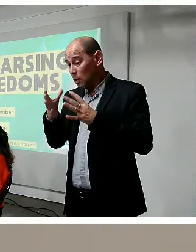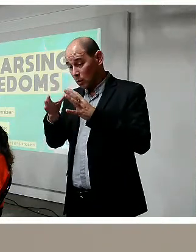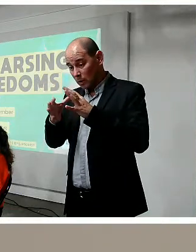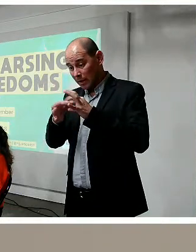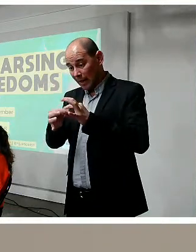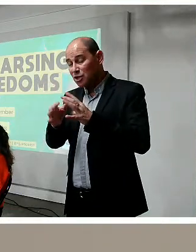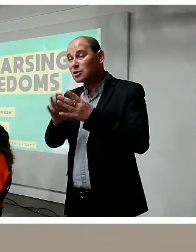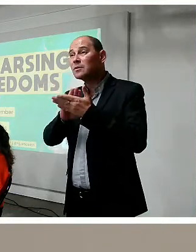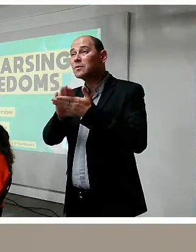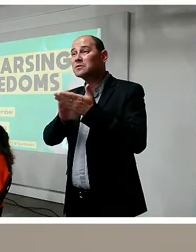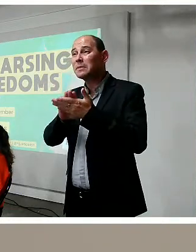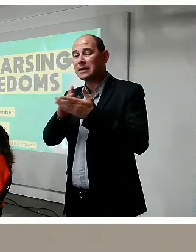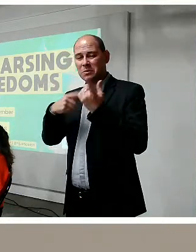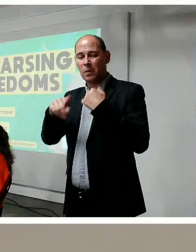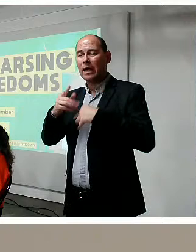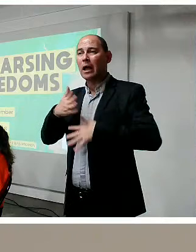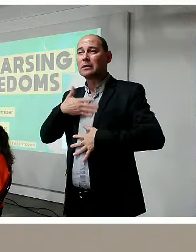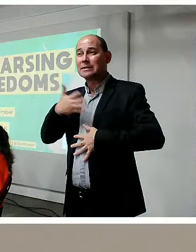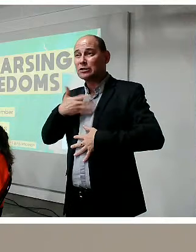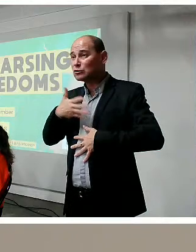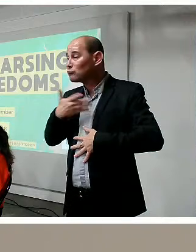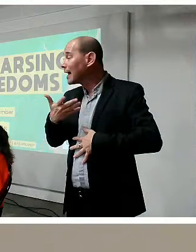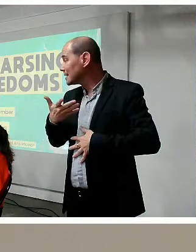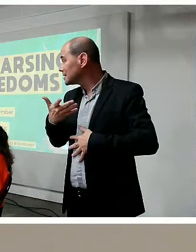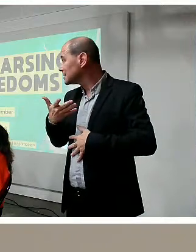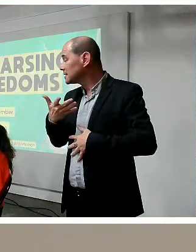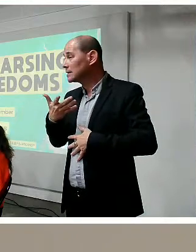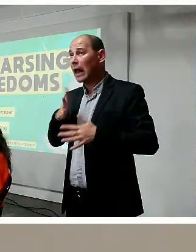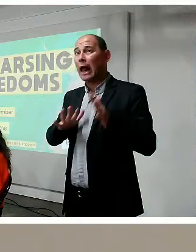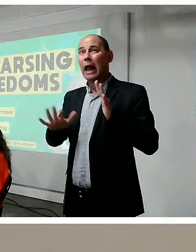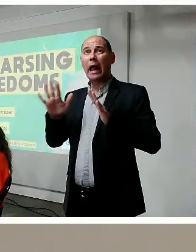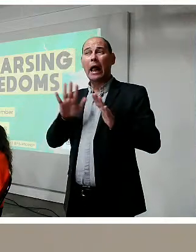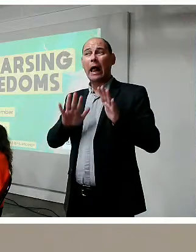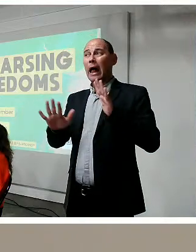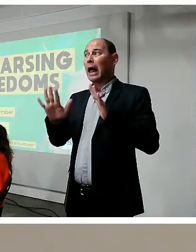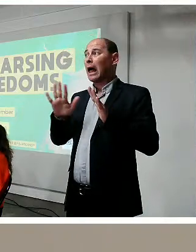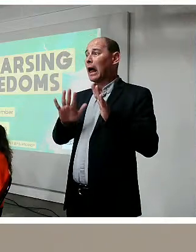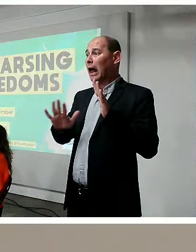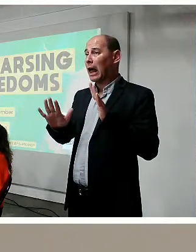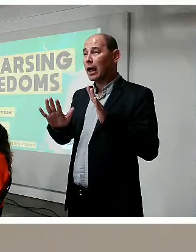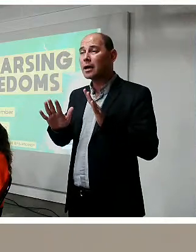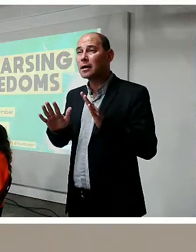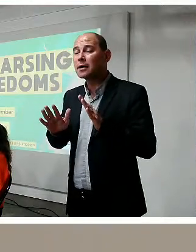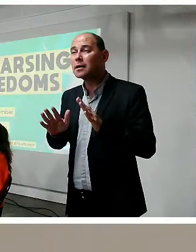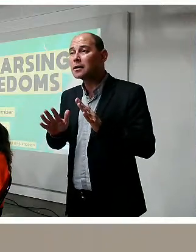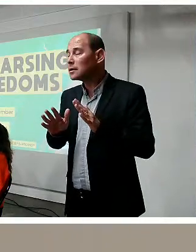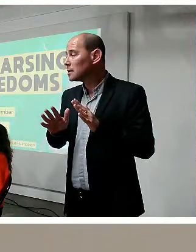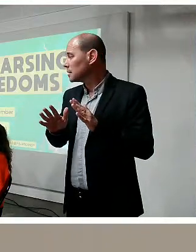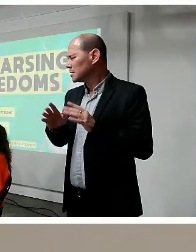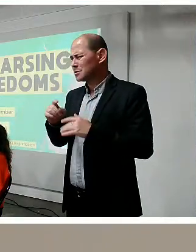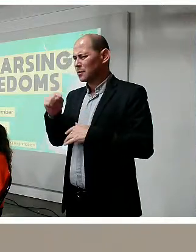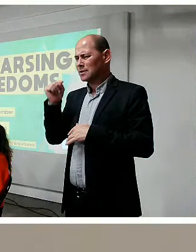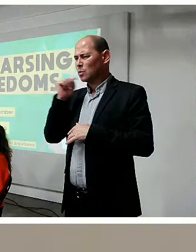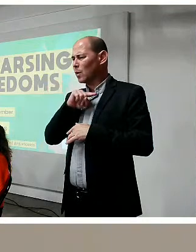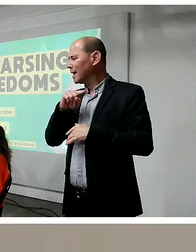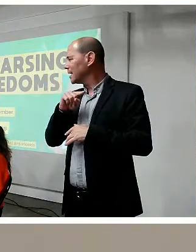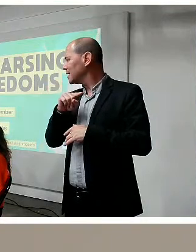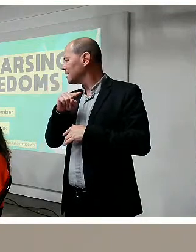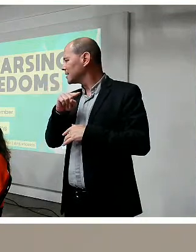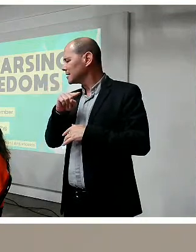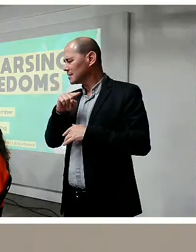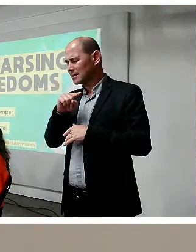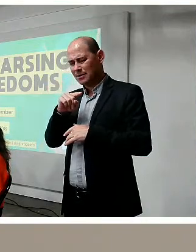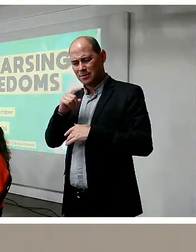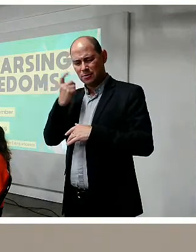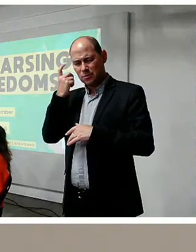distress and sadness and despair. So it's really weird to me that the independence